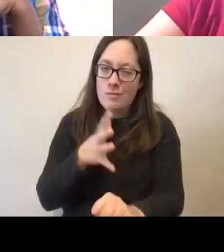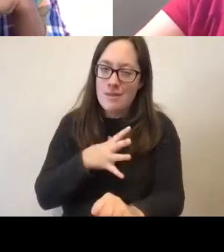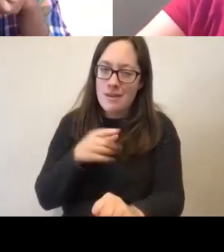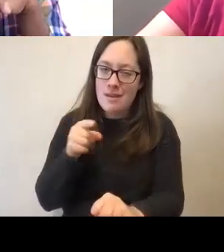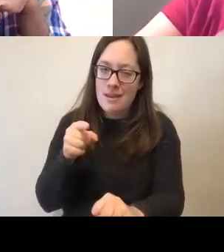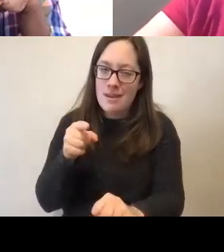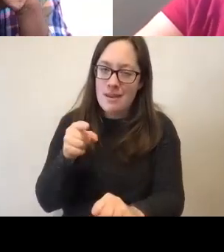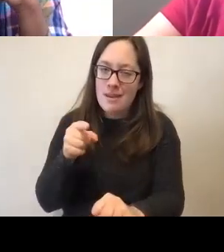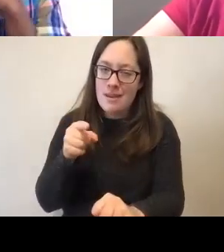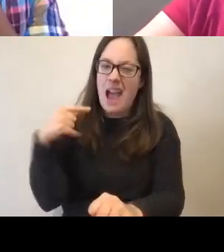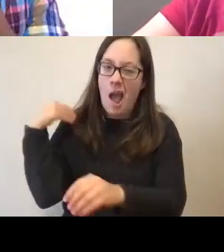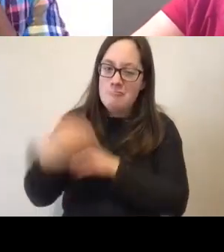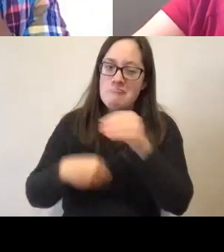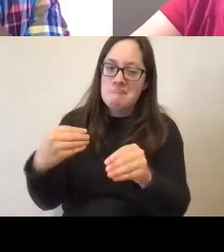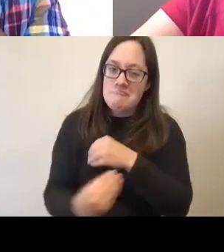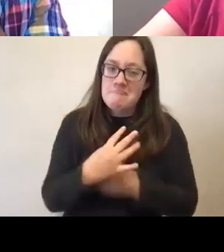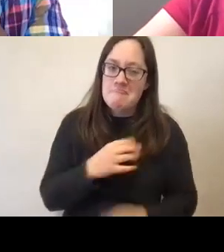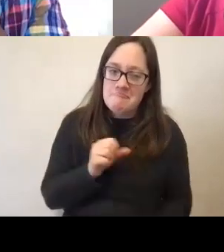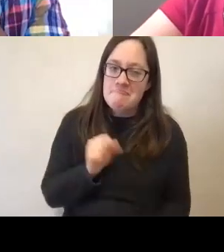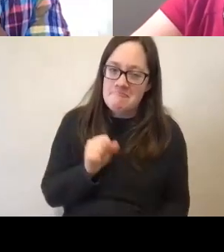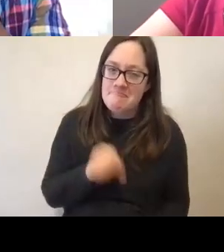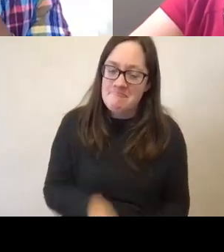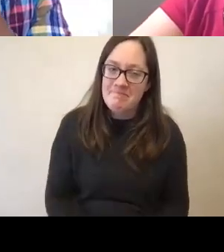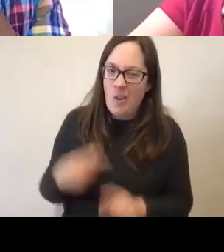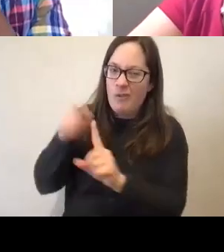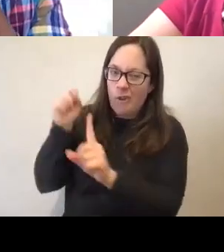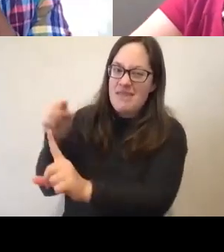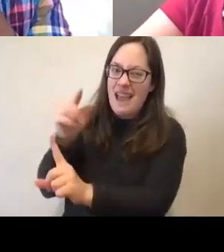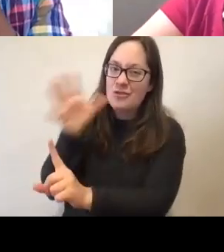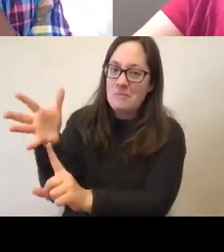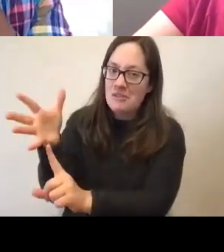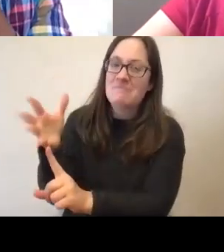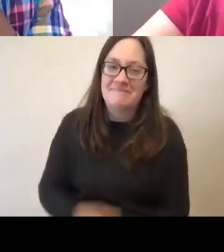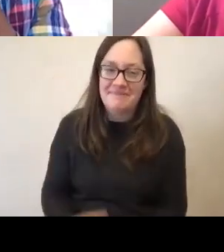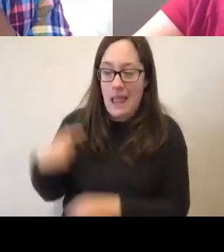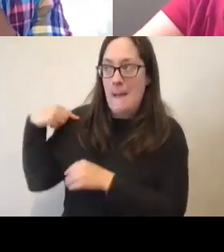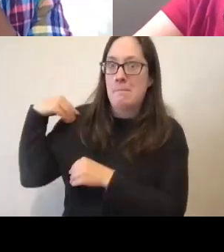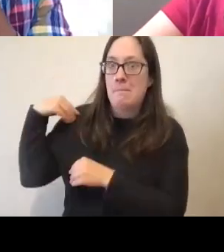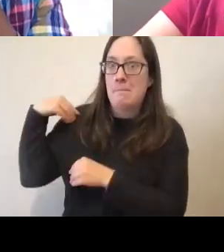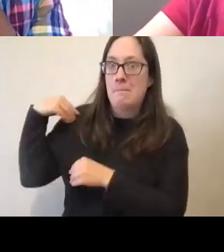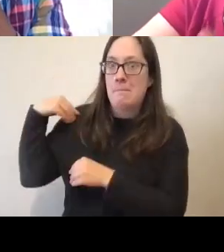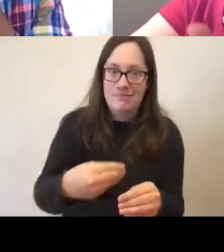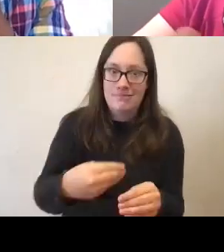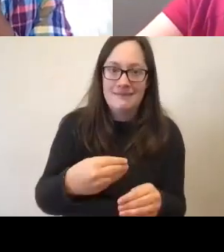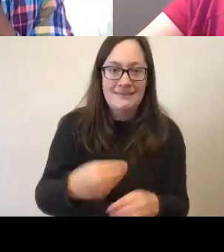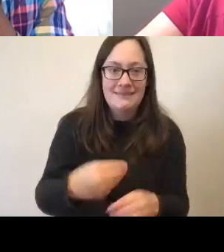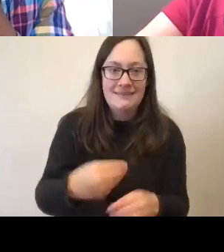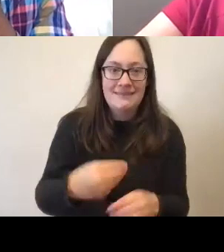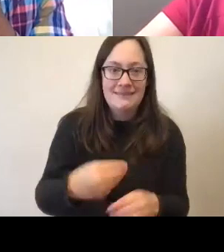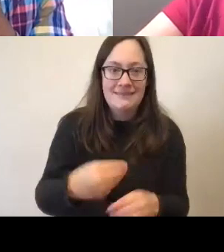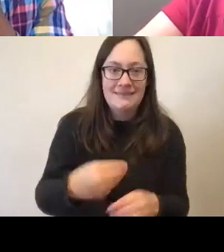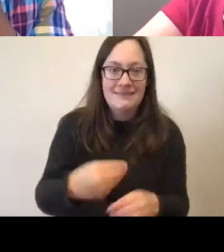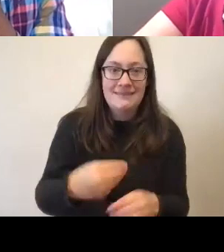us got it. It came straight down from the apple tree. But I do try and